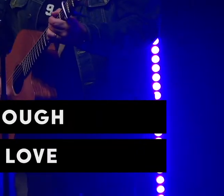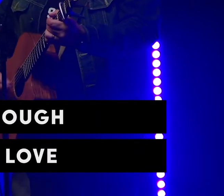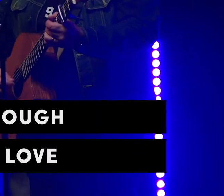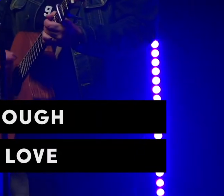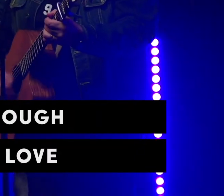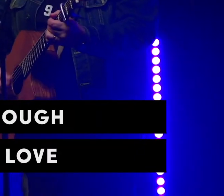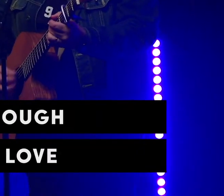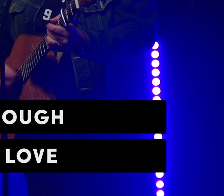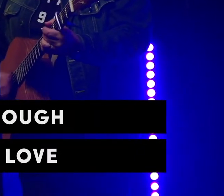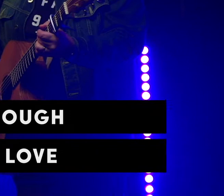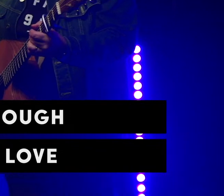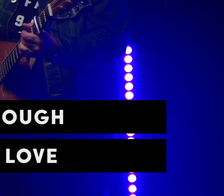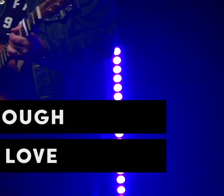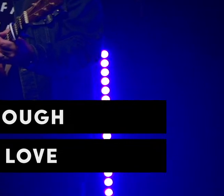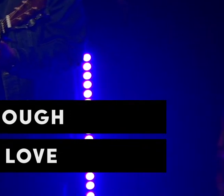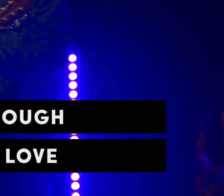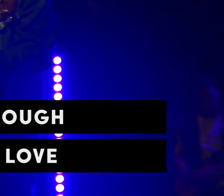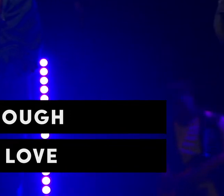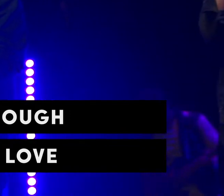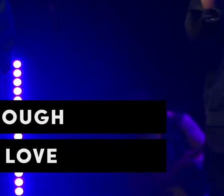enough. Jesus, you're still enough.